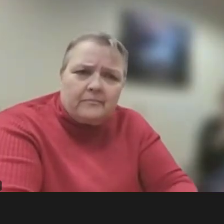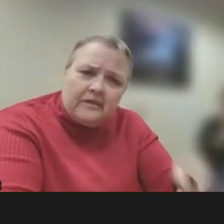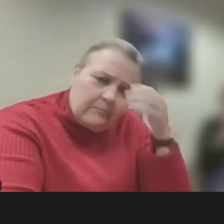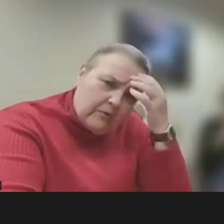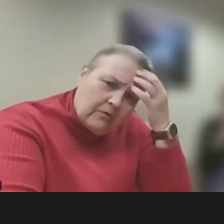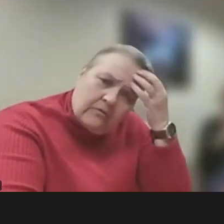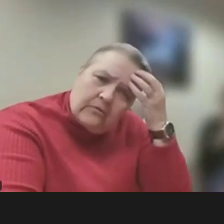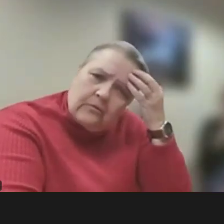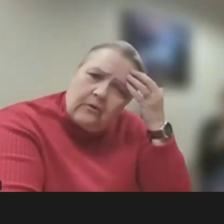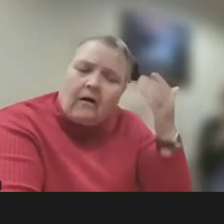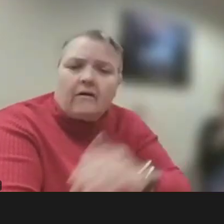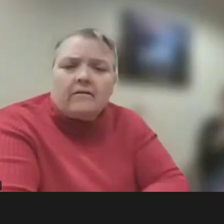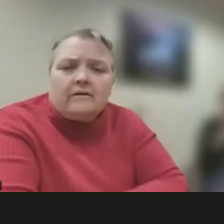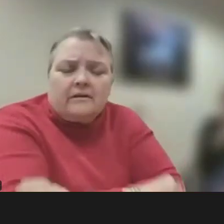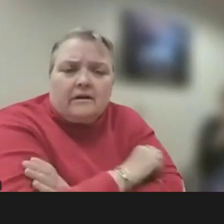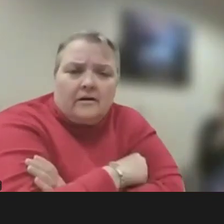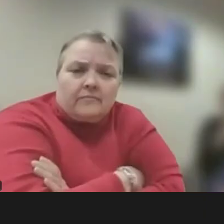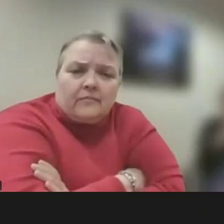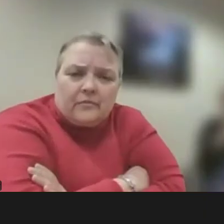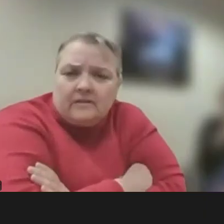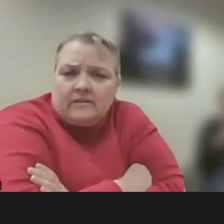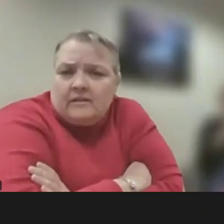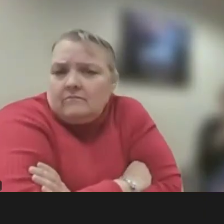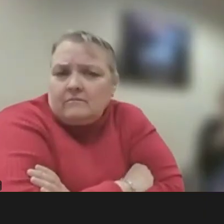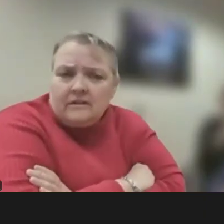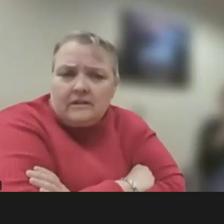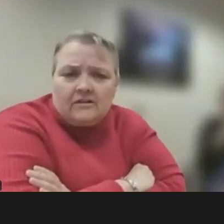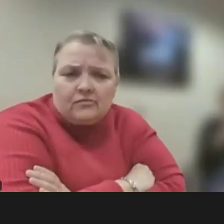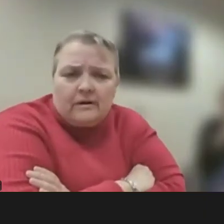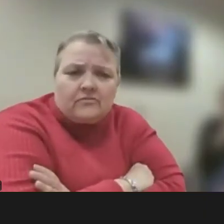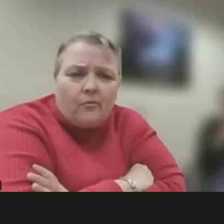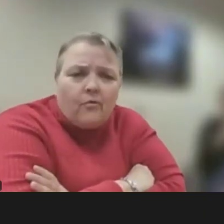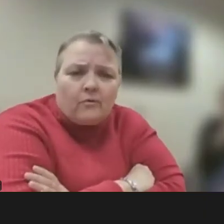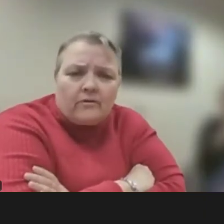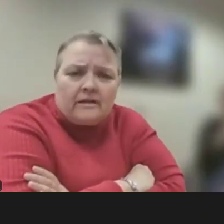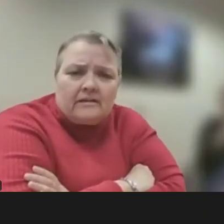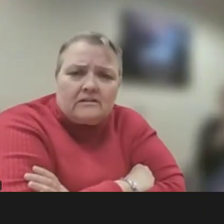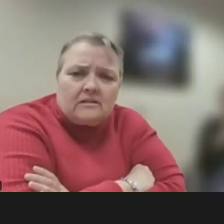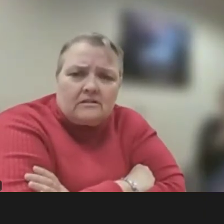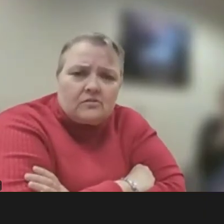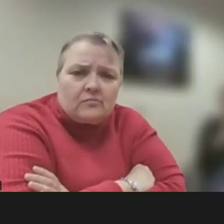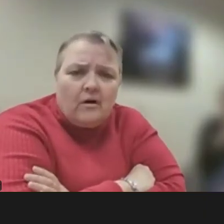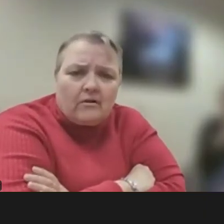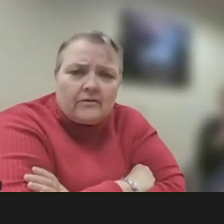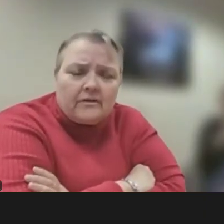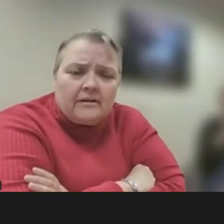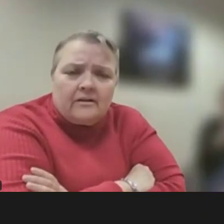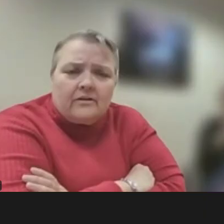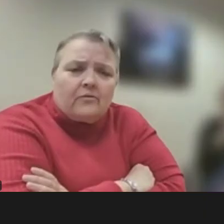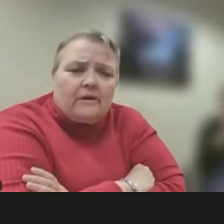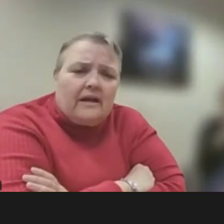of people who are within the age range for working is getting